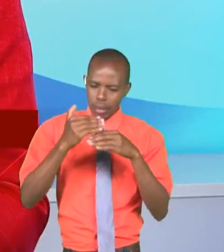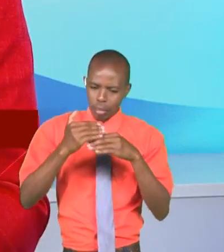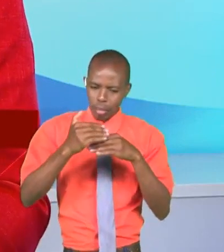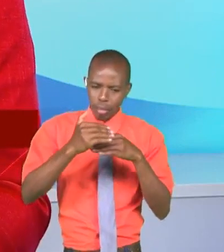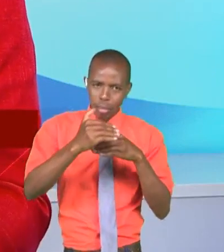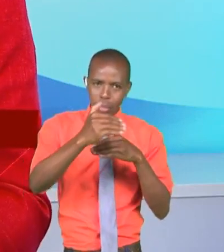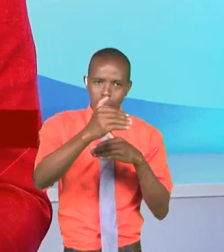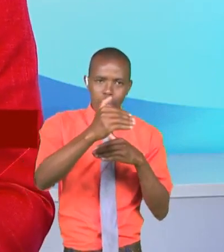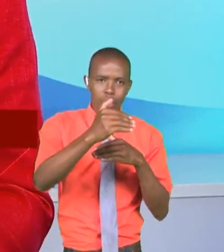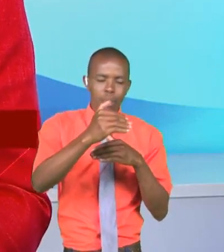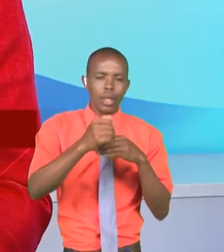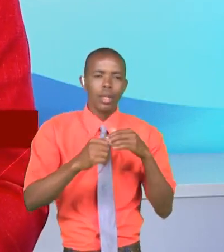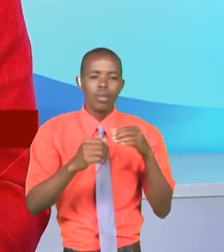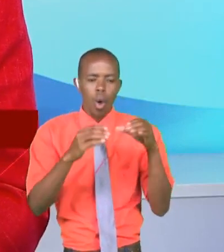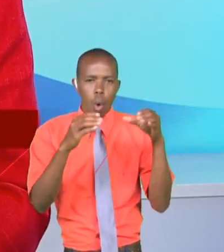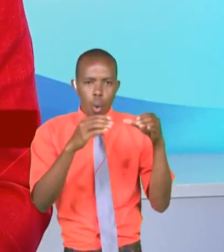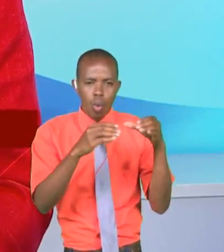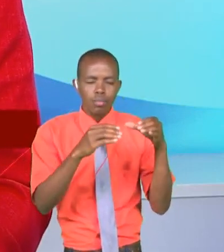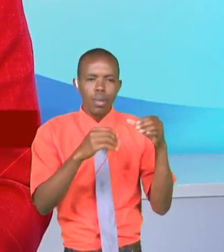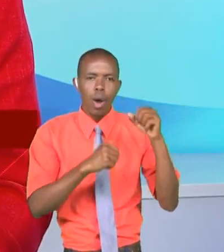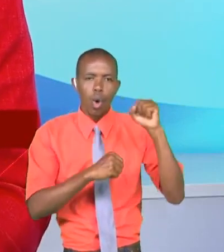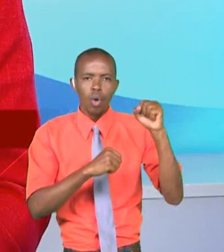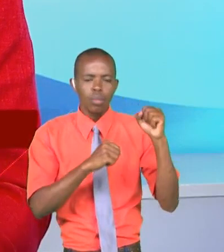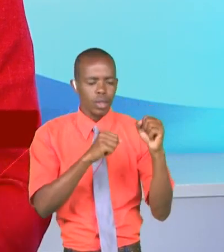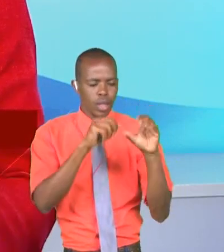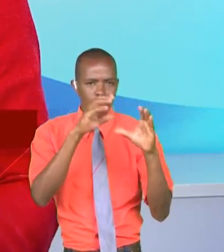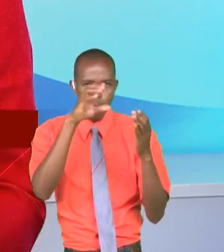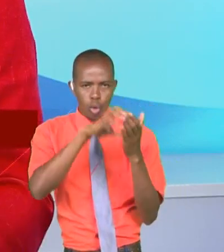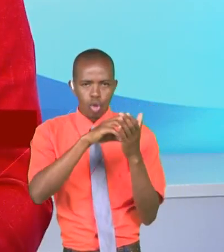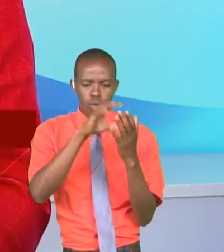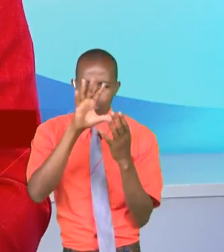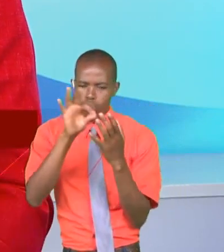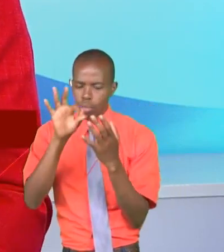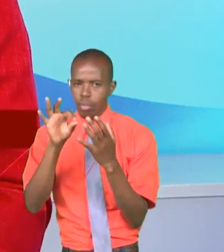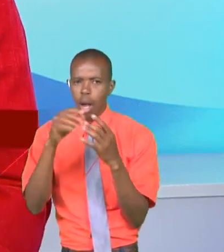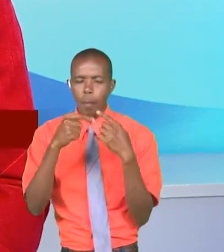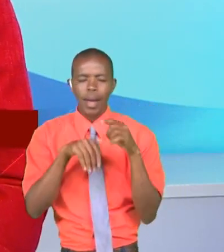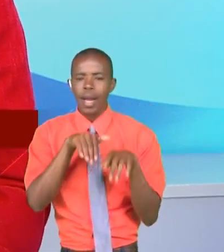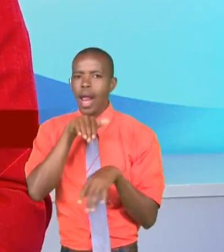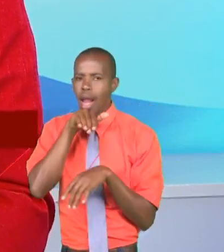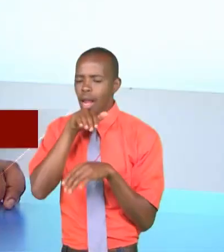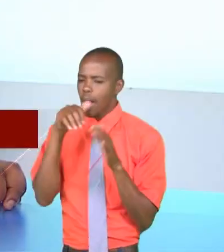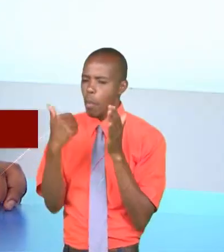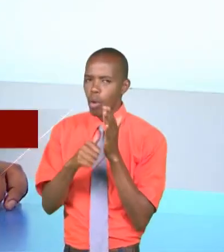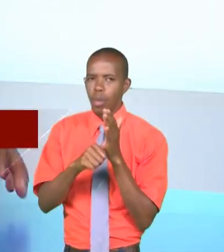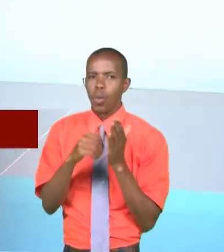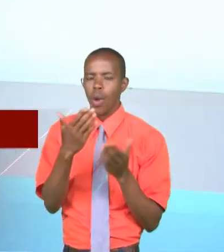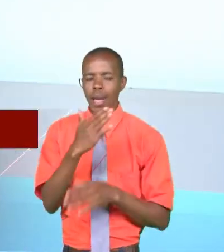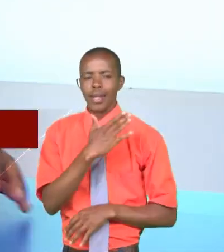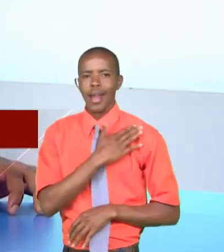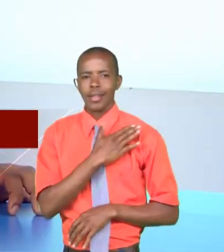Party seats in the parliament, nomination slots, the finances and all those kind of things. But it things. Seems that Raila Odinga was a problem in NASA. Yes.